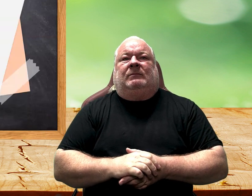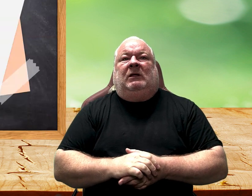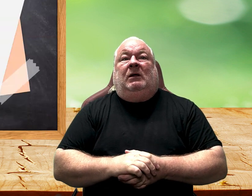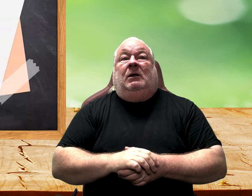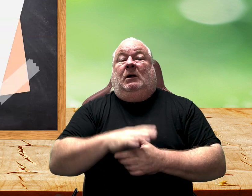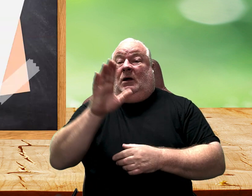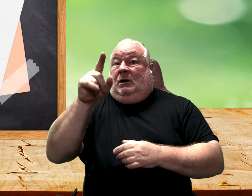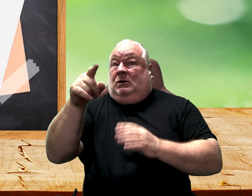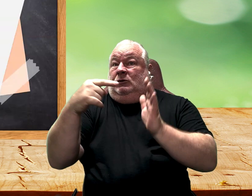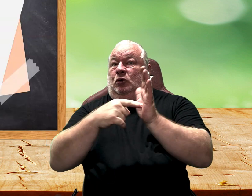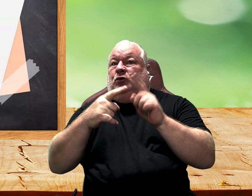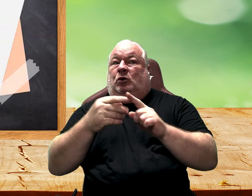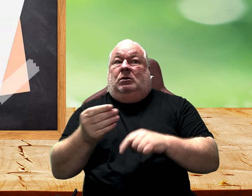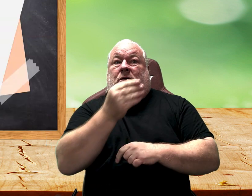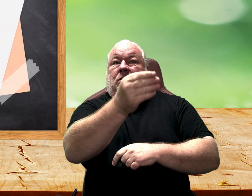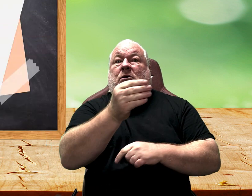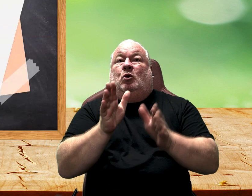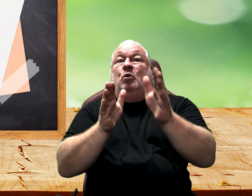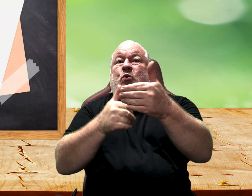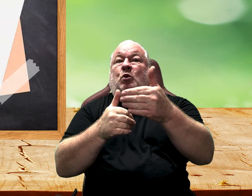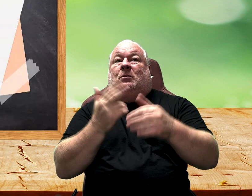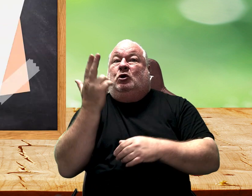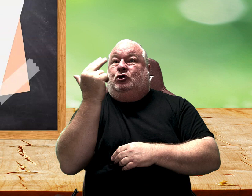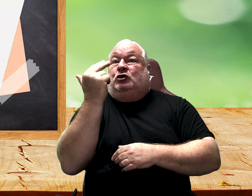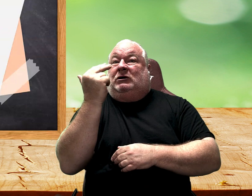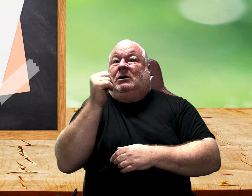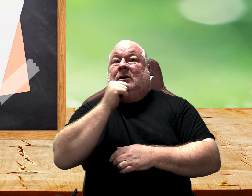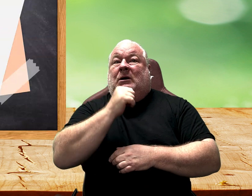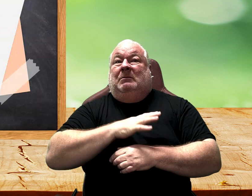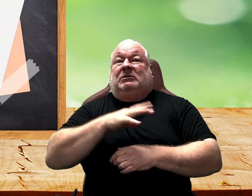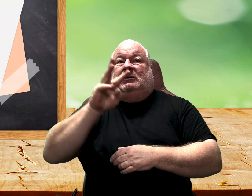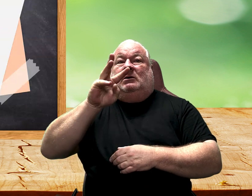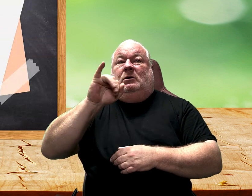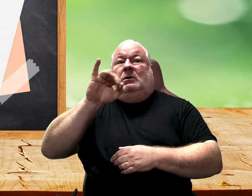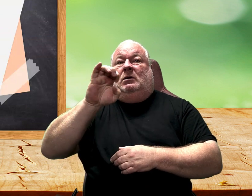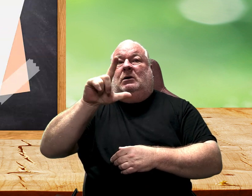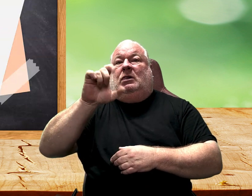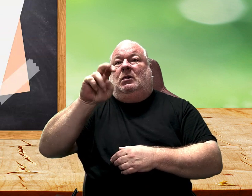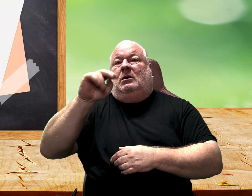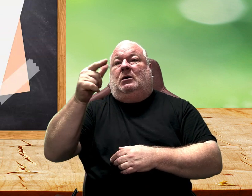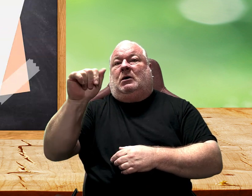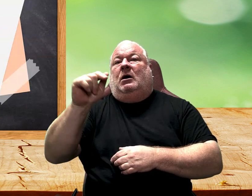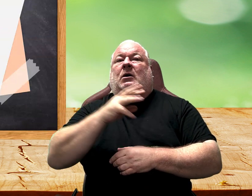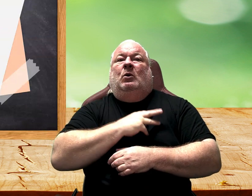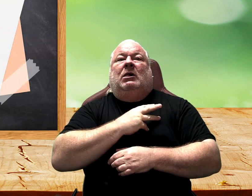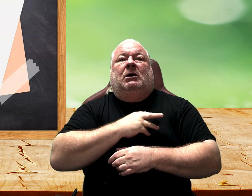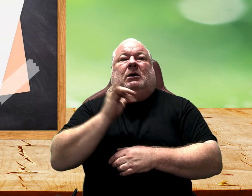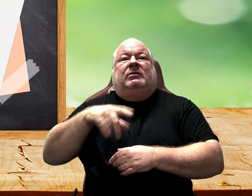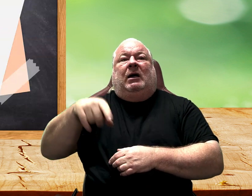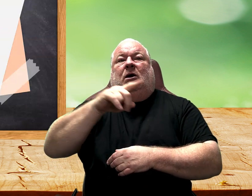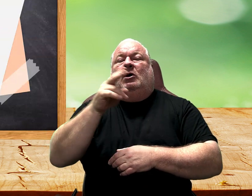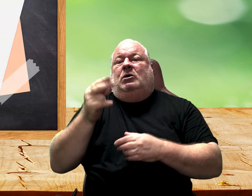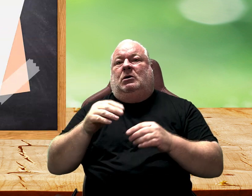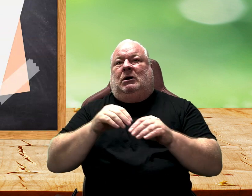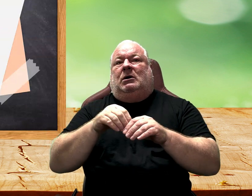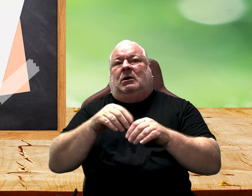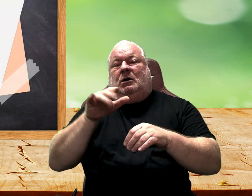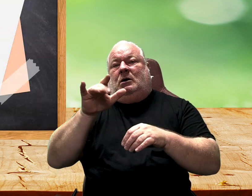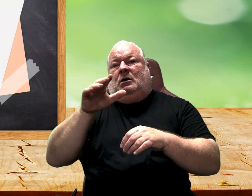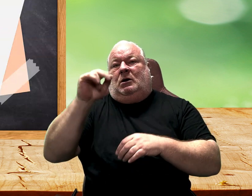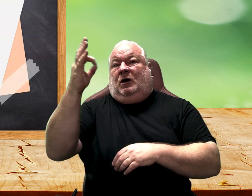So petitions will be due to Miss Wallinga in room 13 by Friday, April 15th. I'll have a box by my door. Please